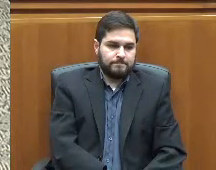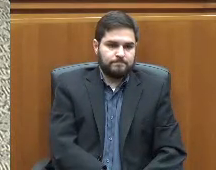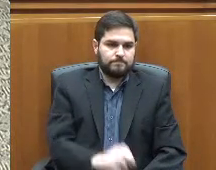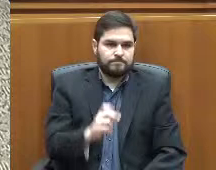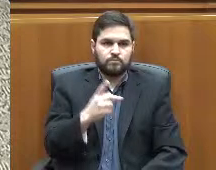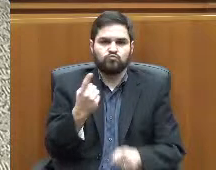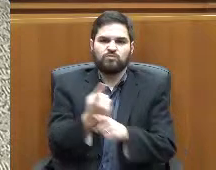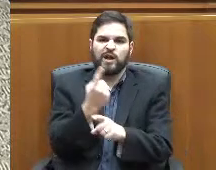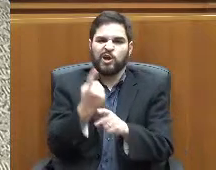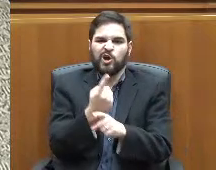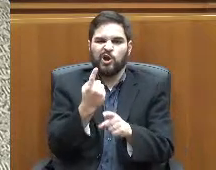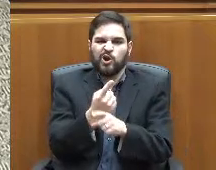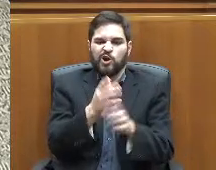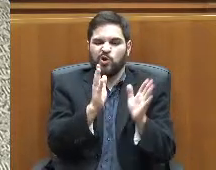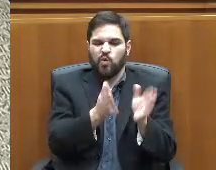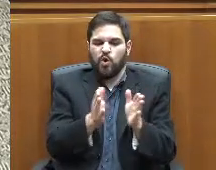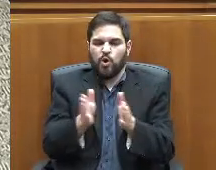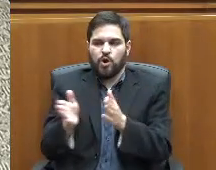order.